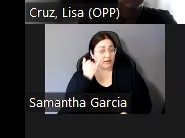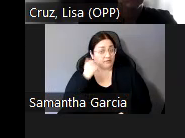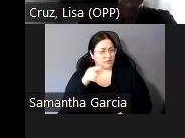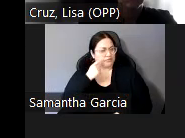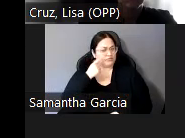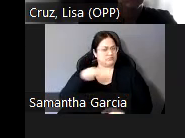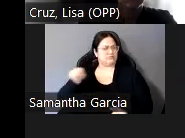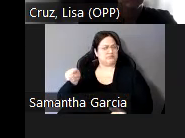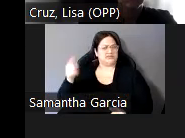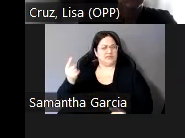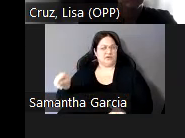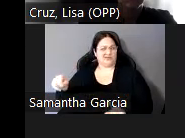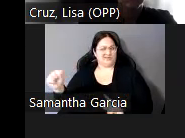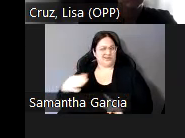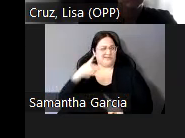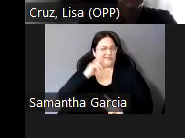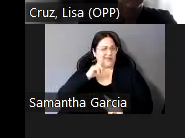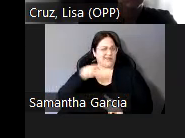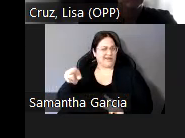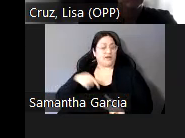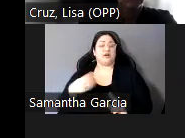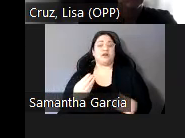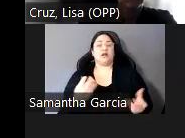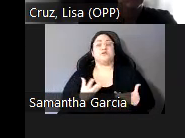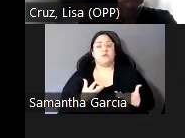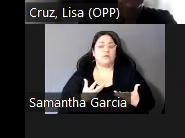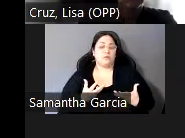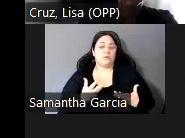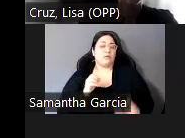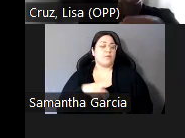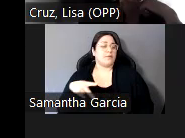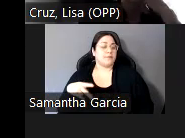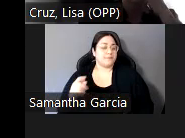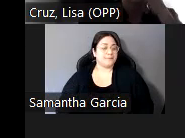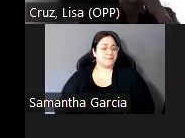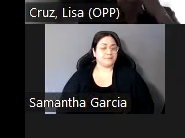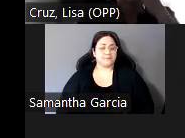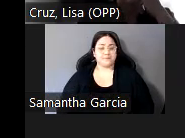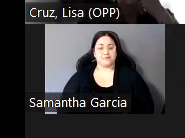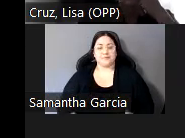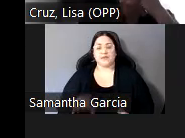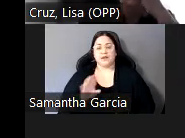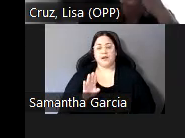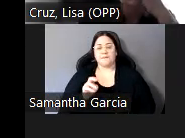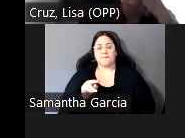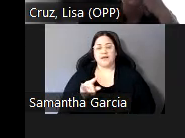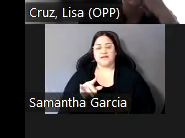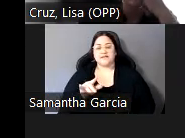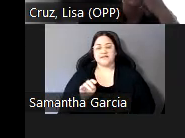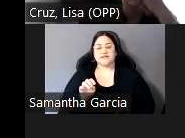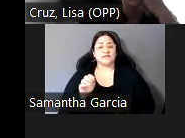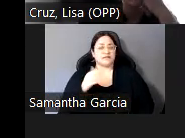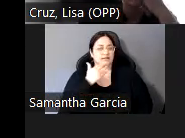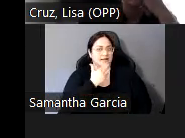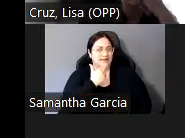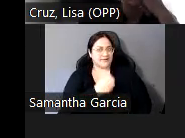to the police, especially in the OP. Thank you. Now we've talked about data about people who are